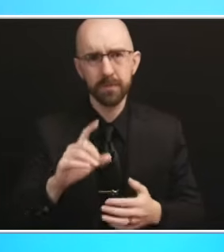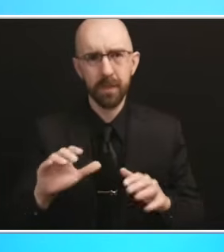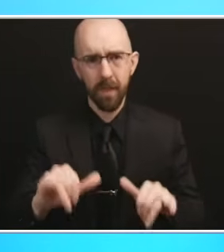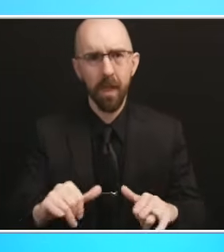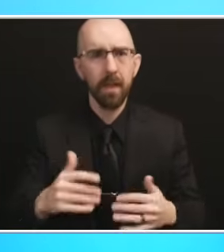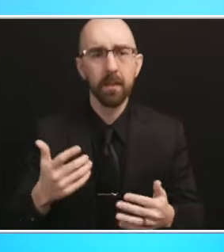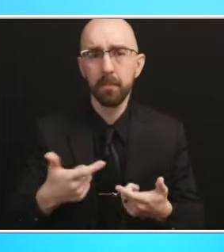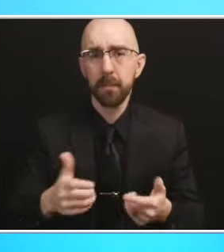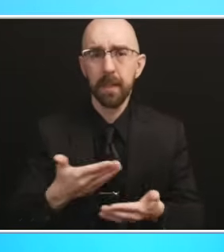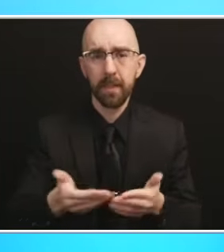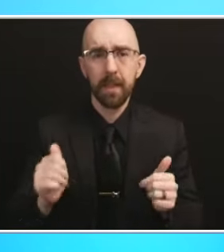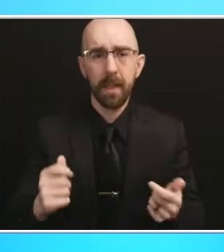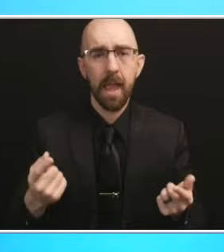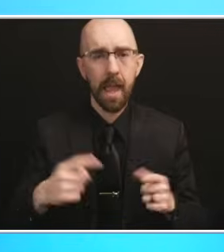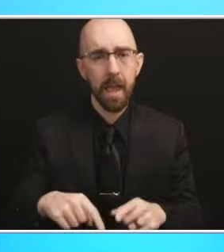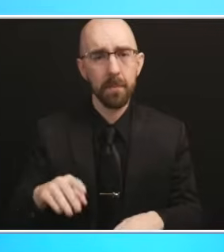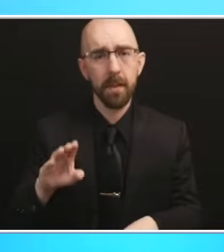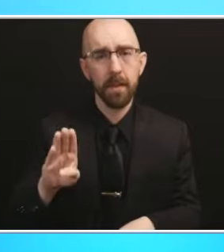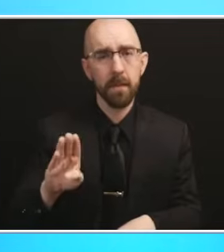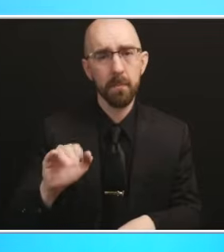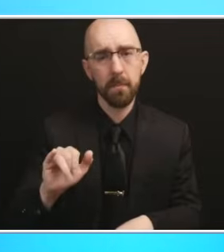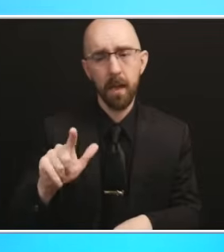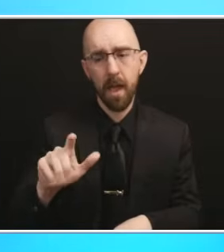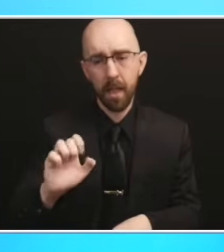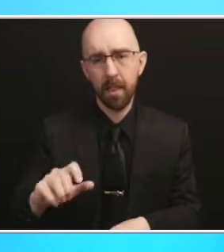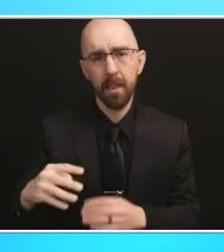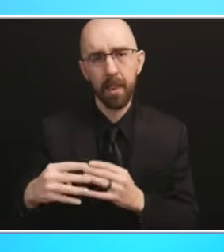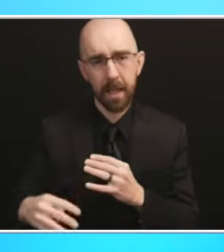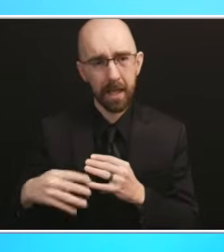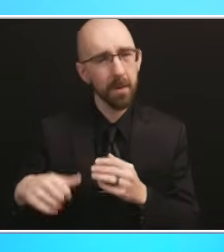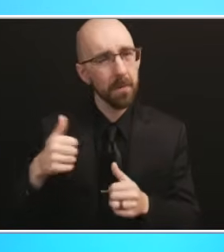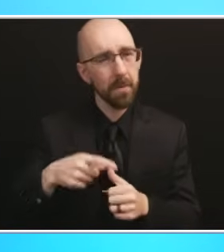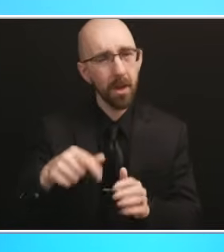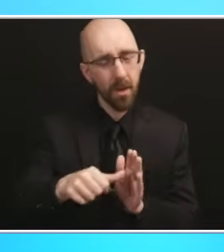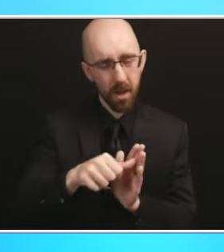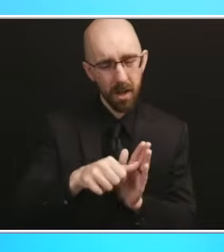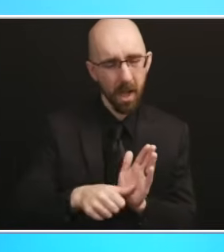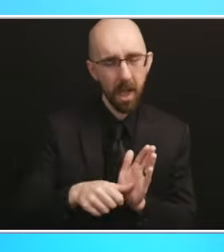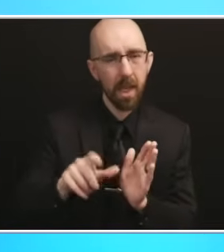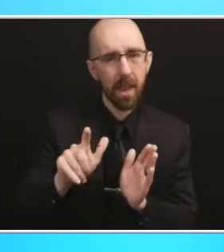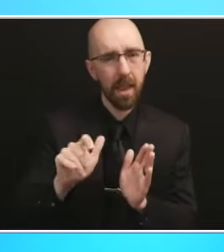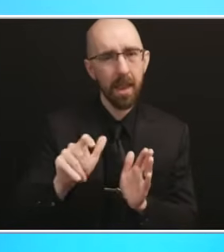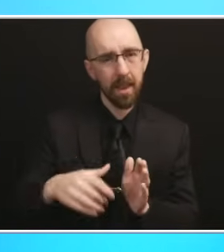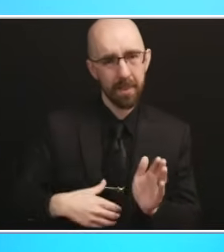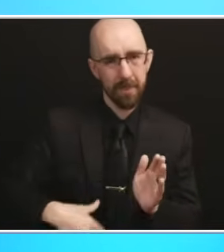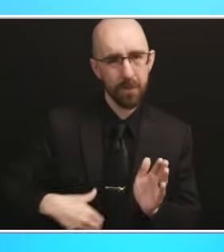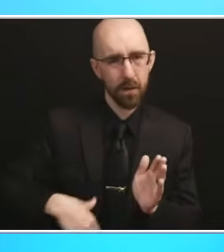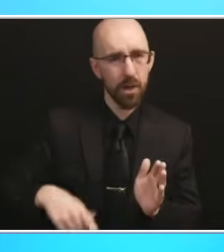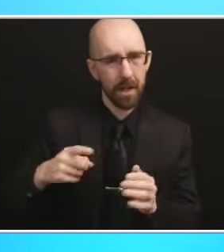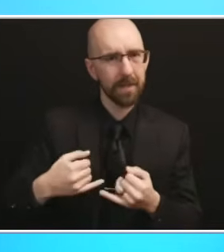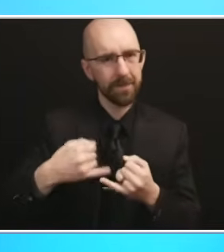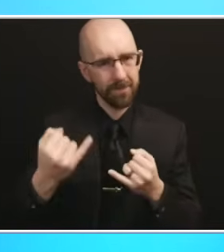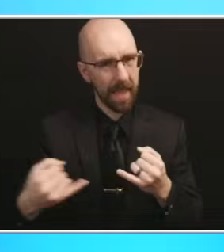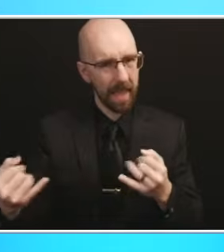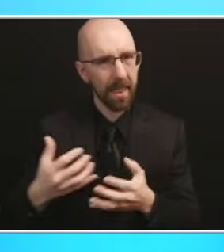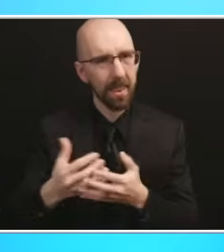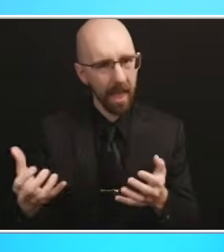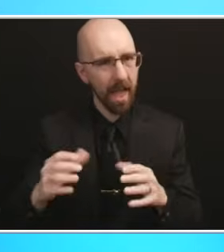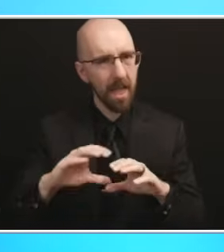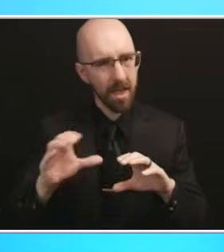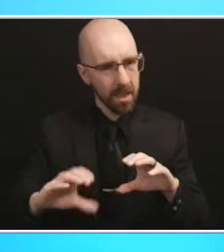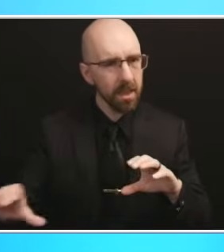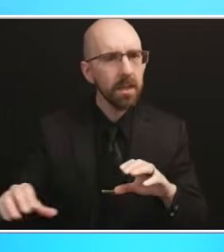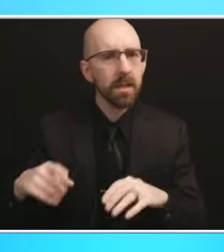is there can be bile leak. So if you remember, you cut through the liver, which is a very vascular organ and has these bile ducts there. So those can leak after